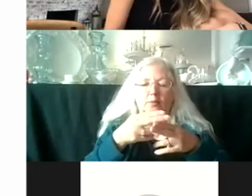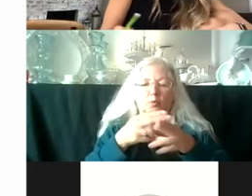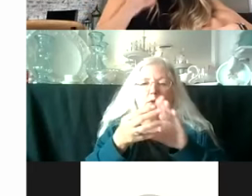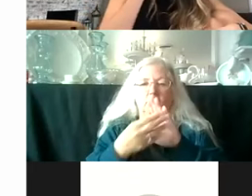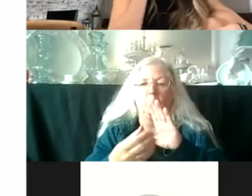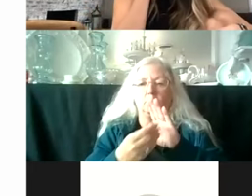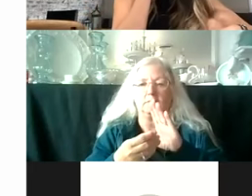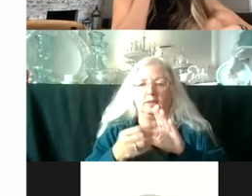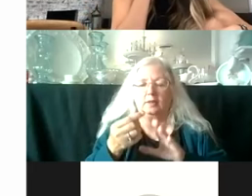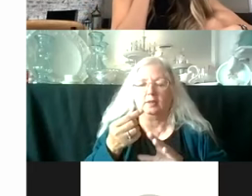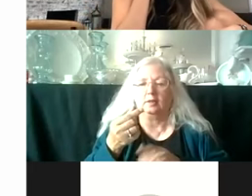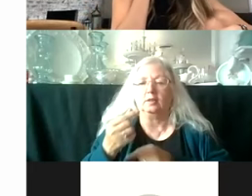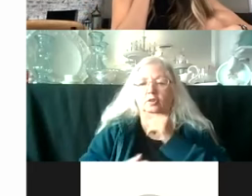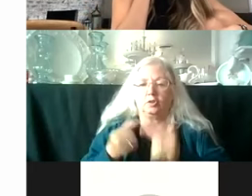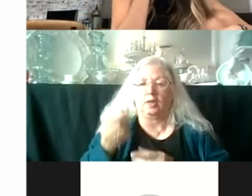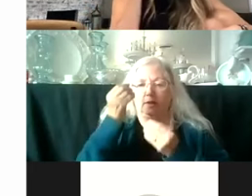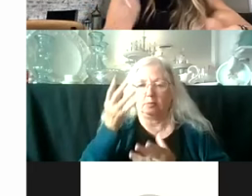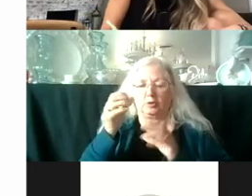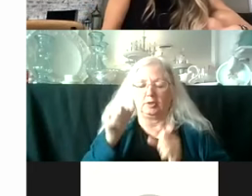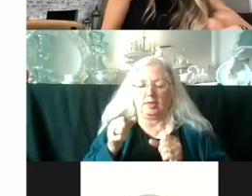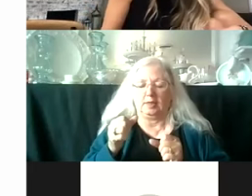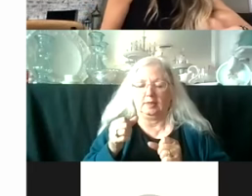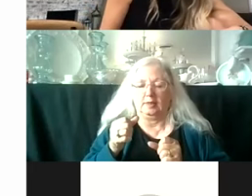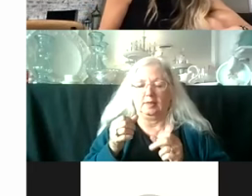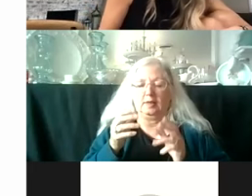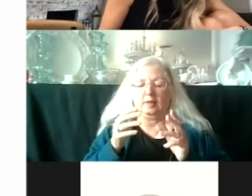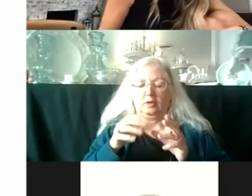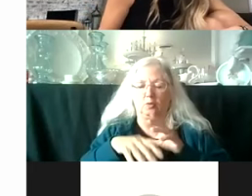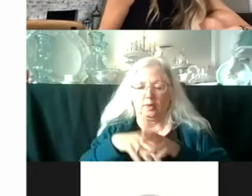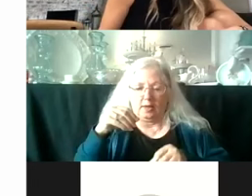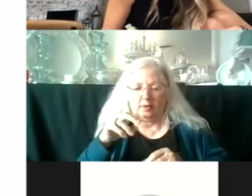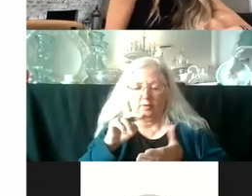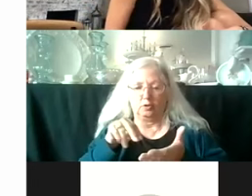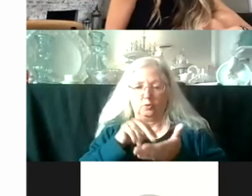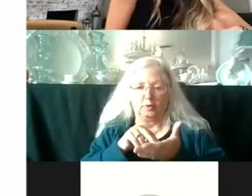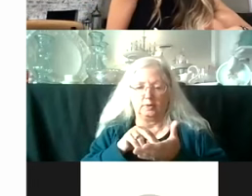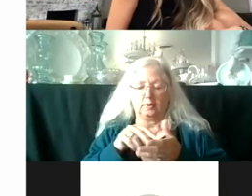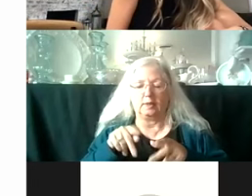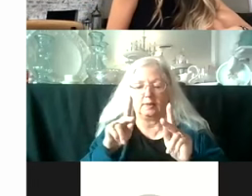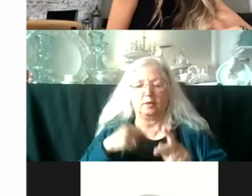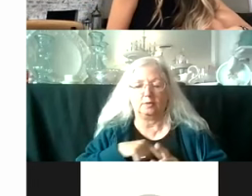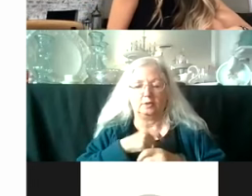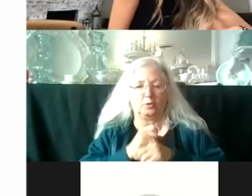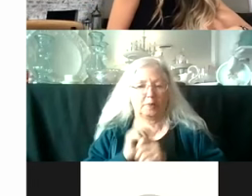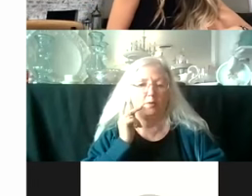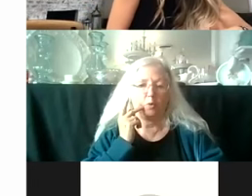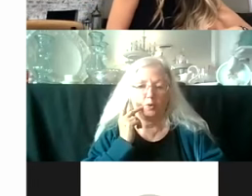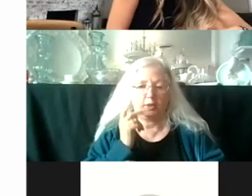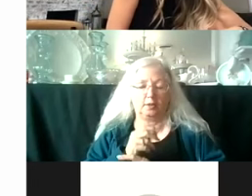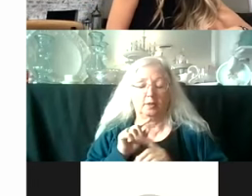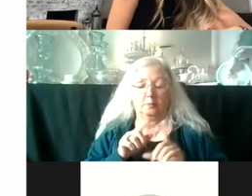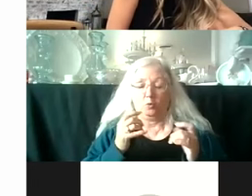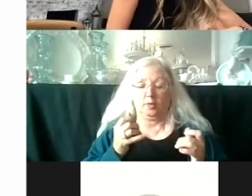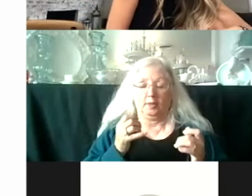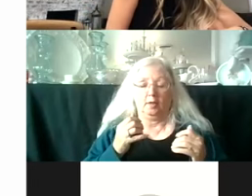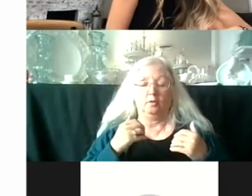of the genetic information that can leave the nucleus and allow us to make a protein. But at this point, what we have